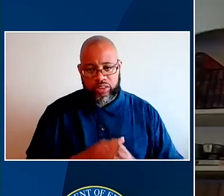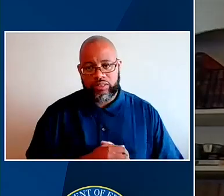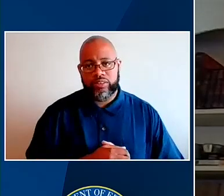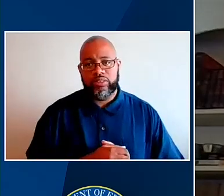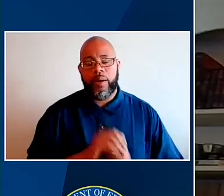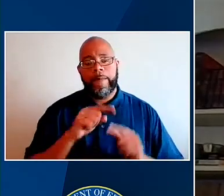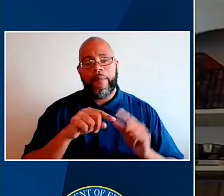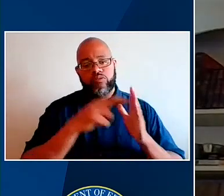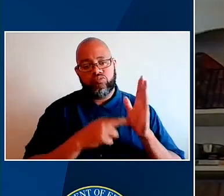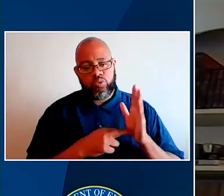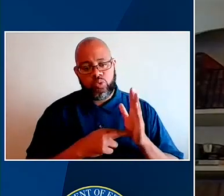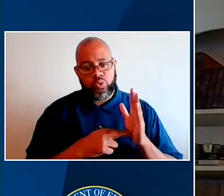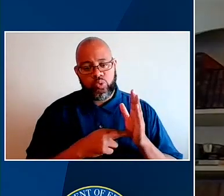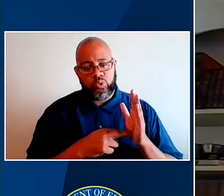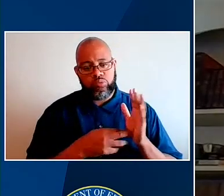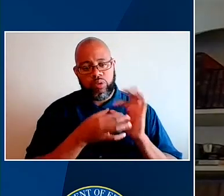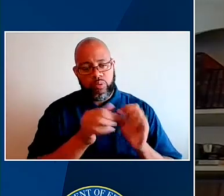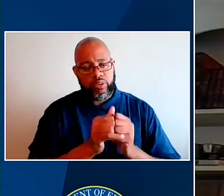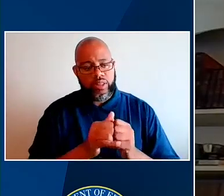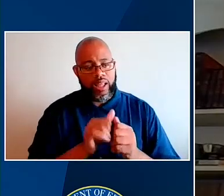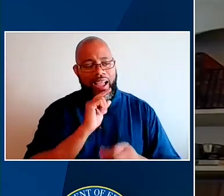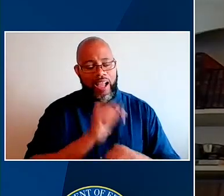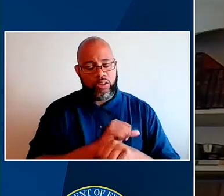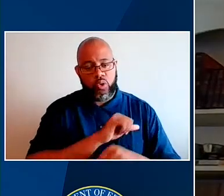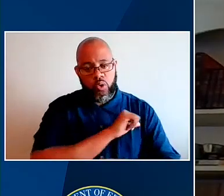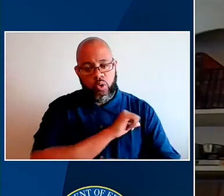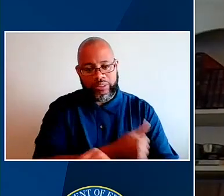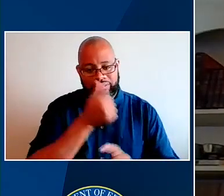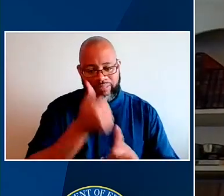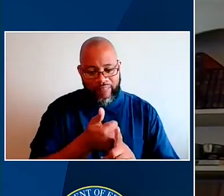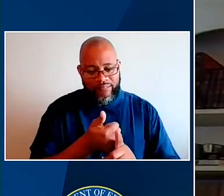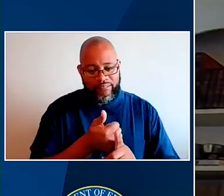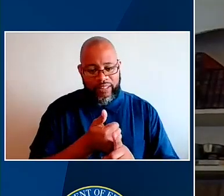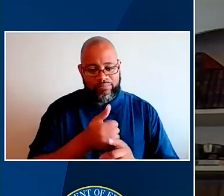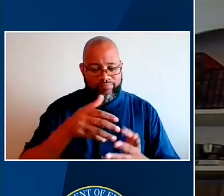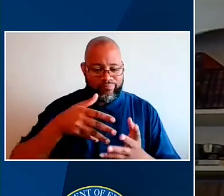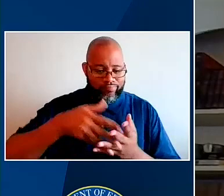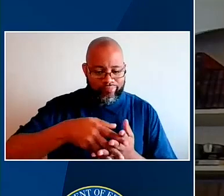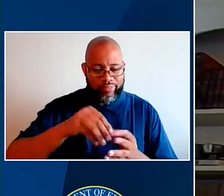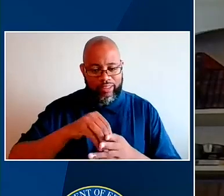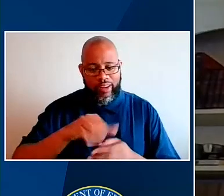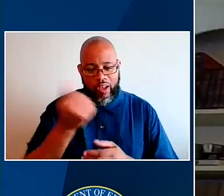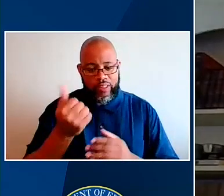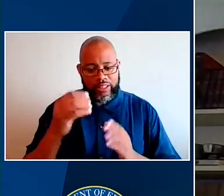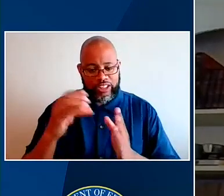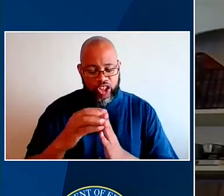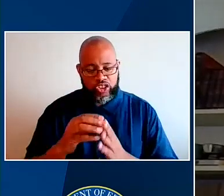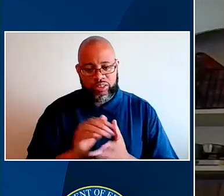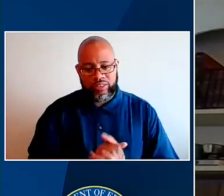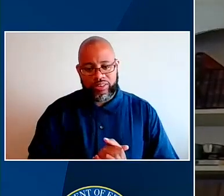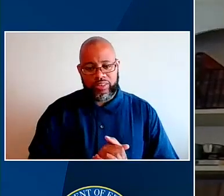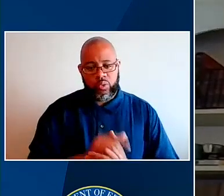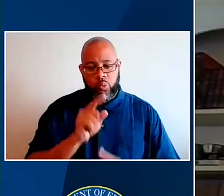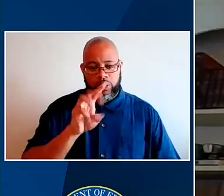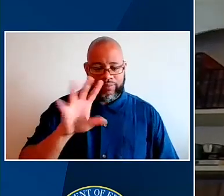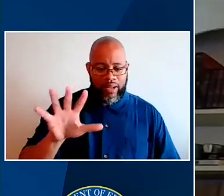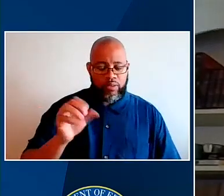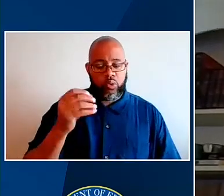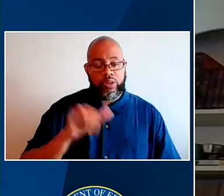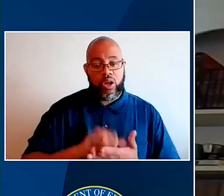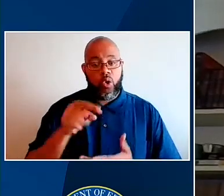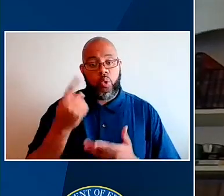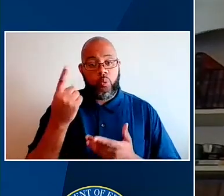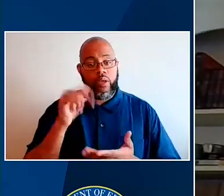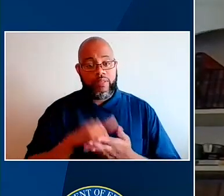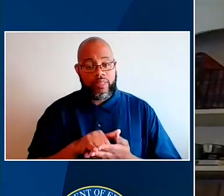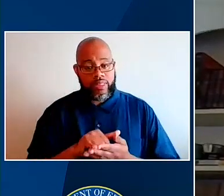rules pertinent to the actual authorization itself are then found in an entirely other section, which is 165, right? So the only one that,